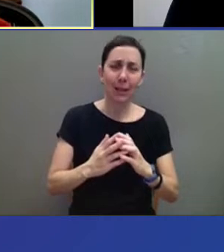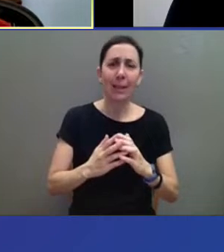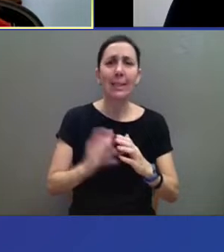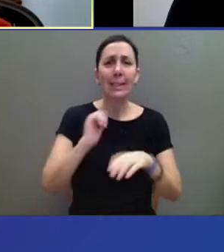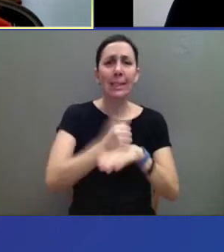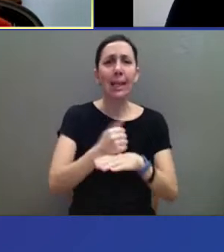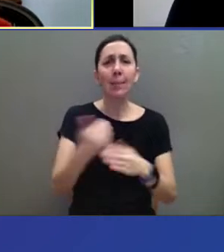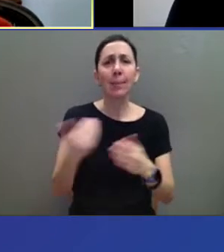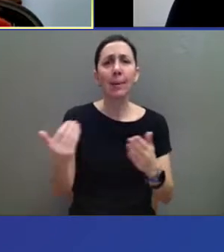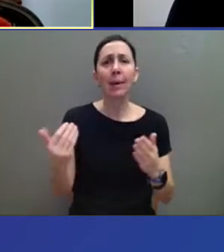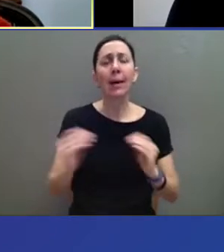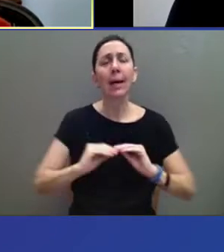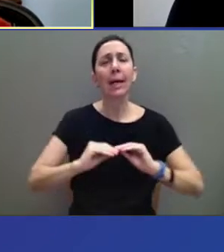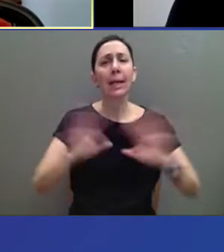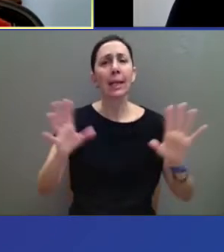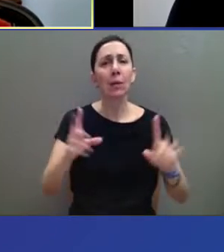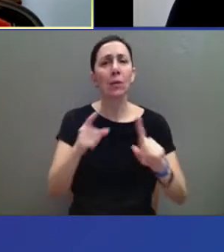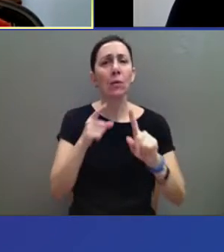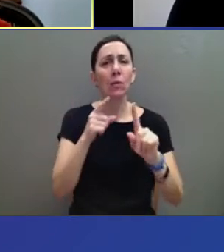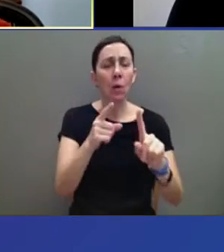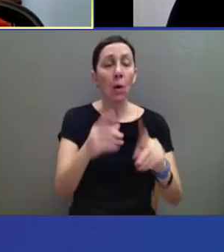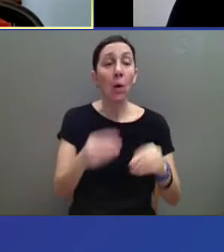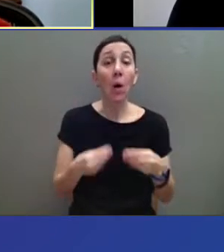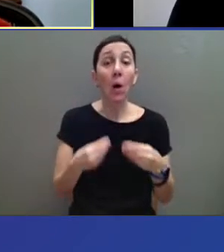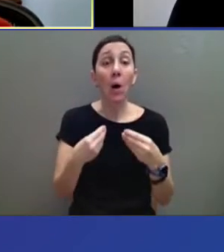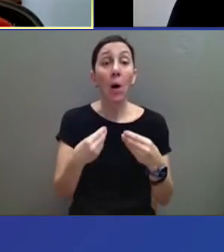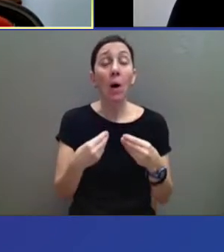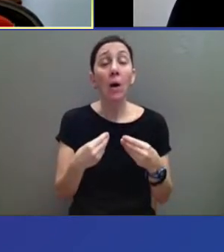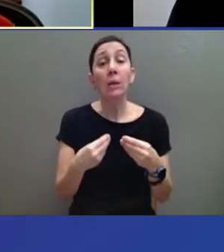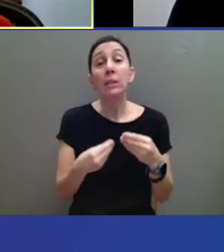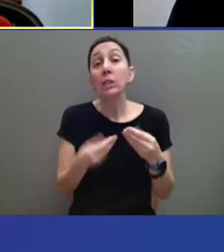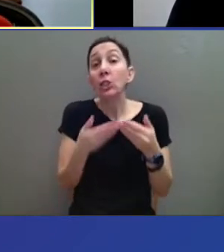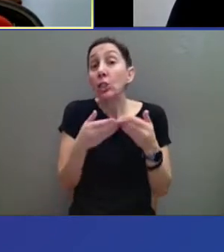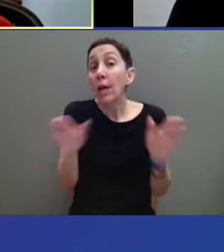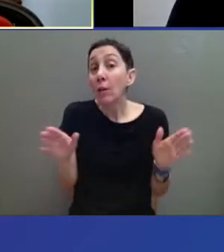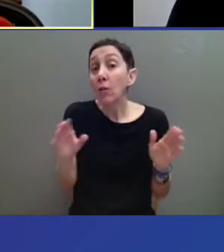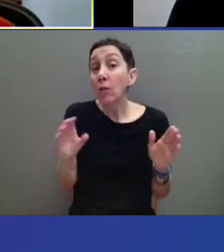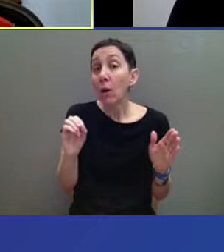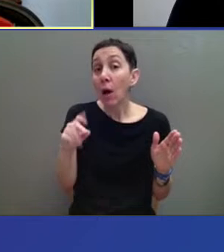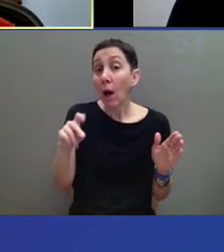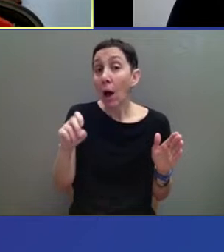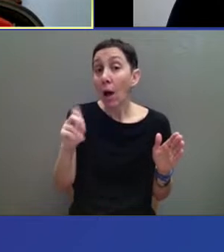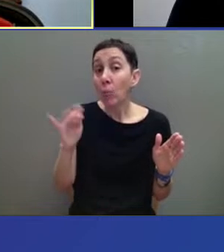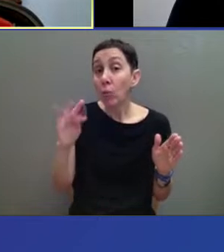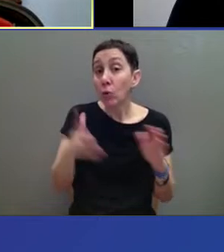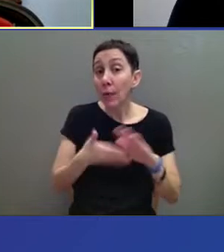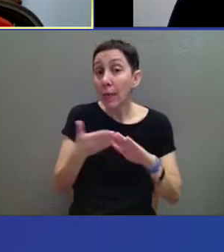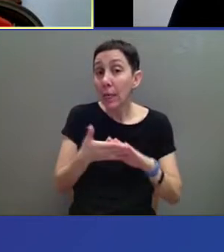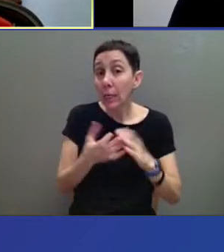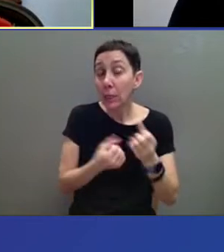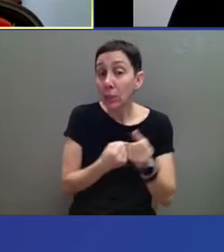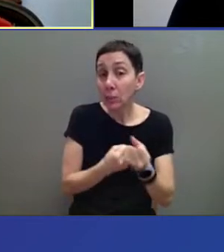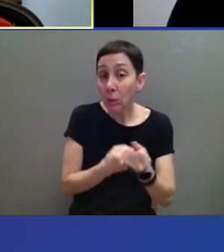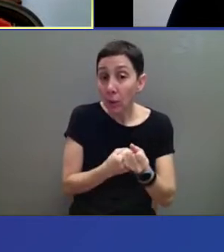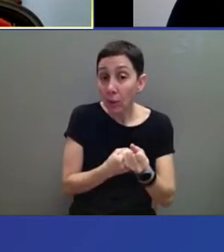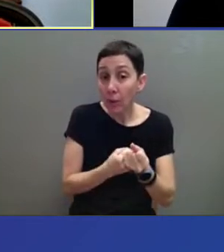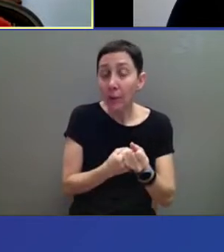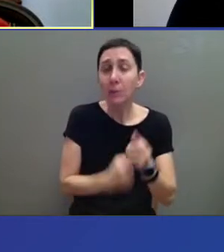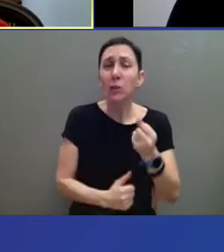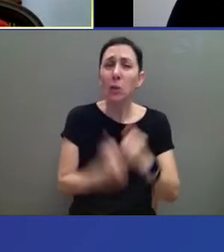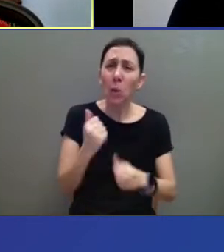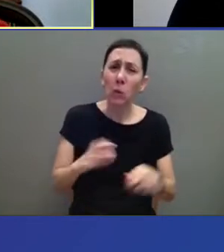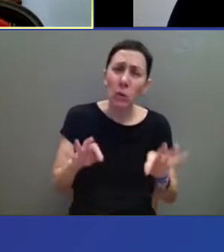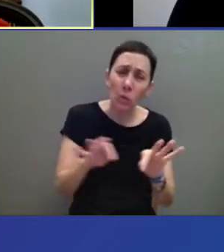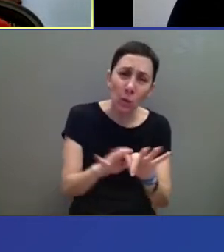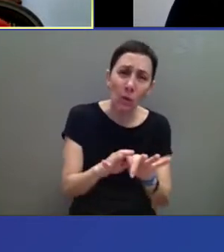premise that was general operating support was the key to arts organizations being able to do